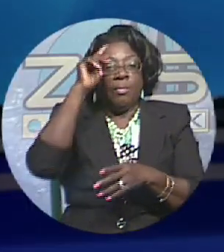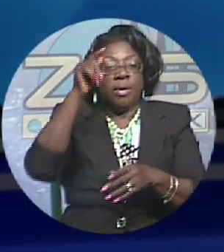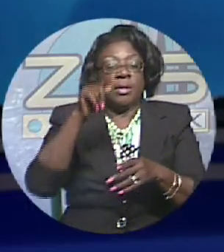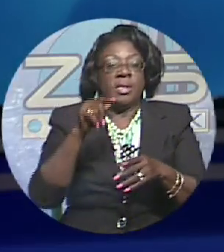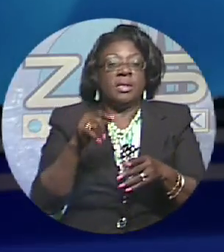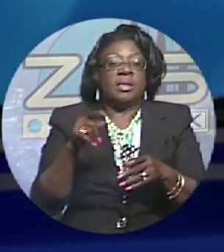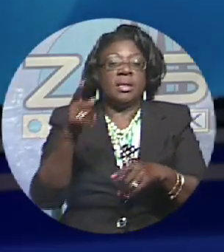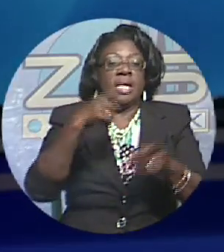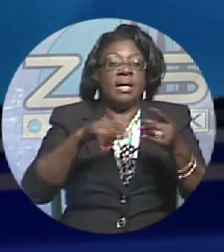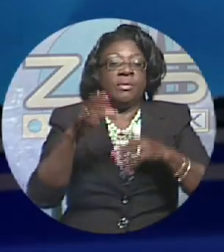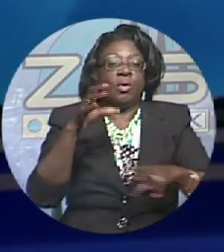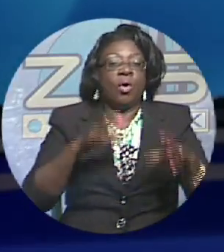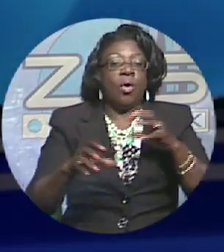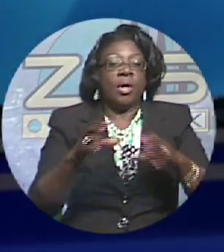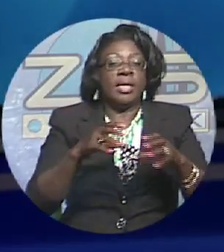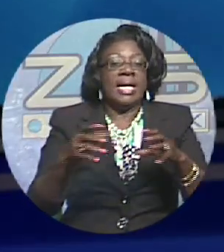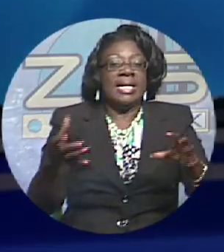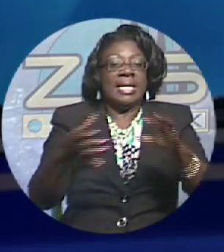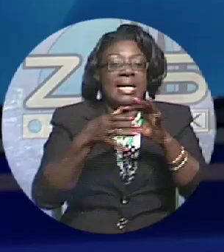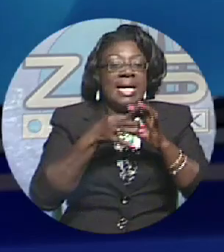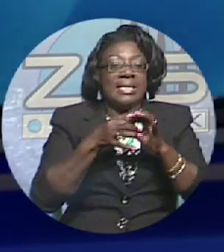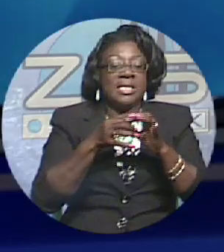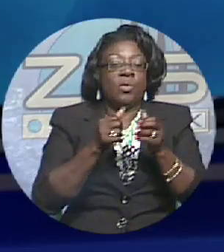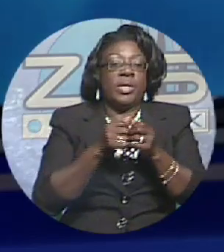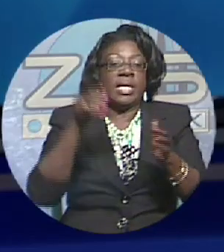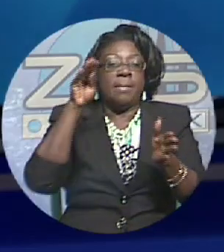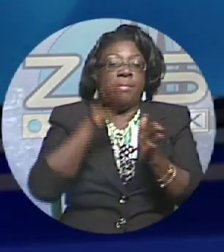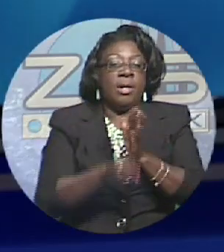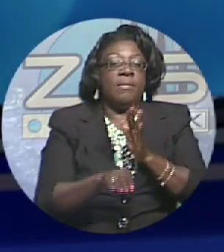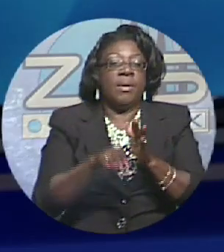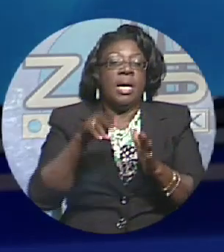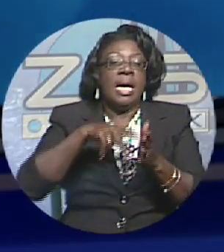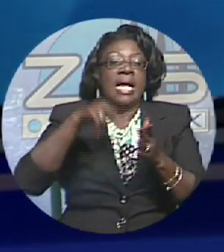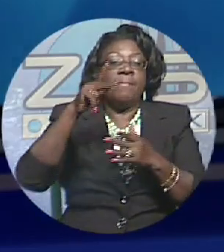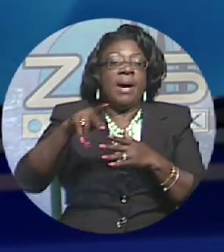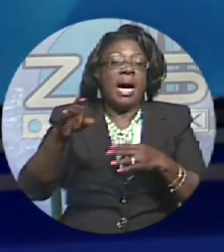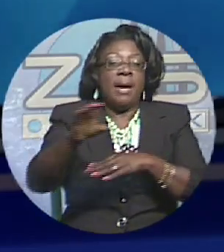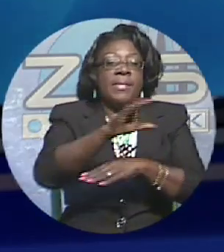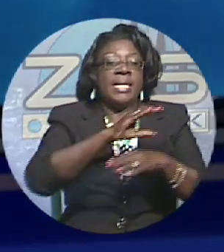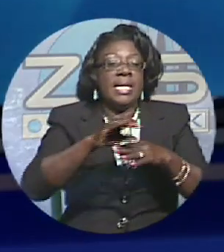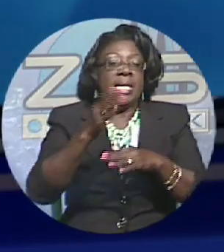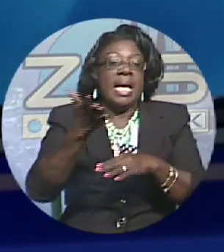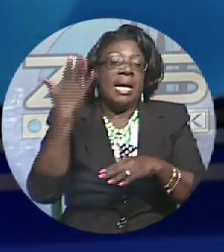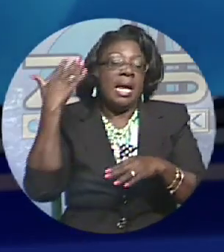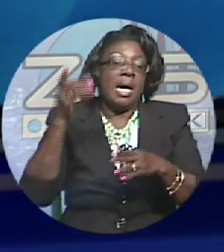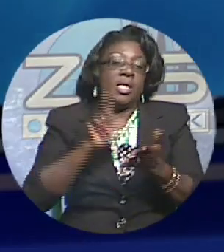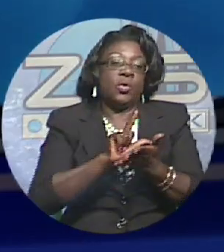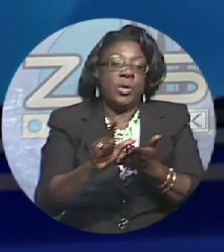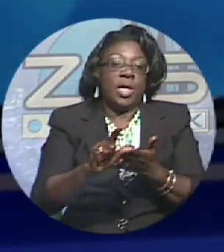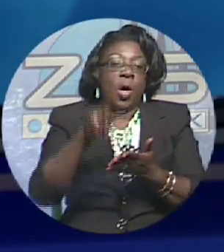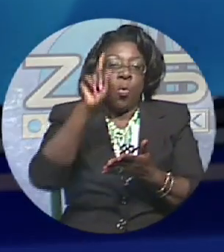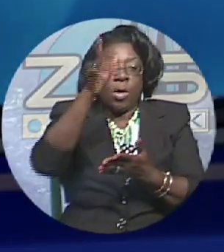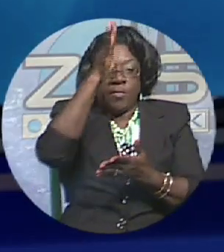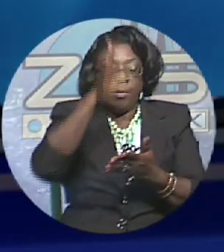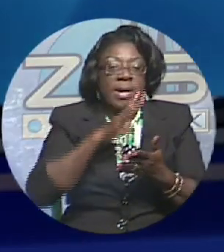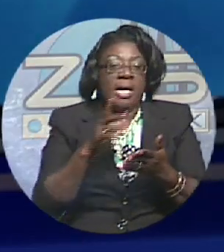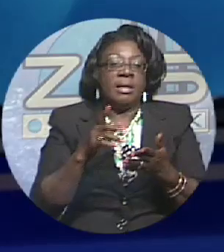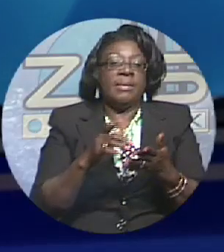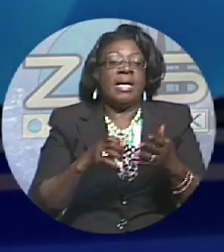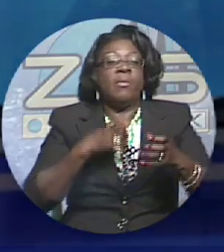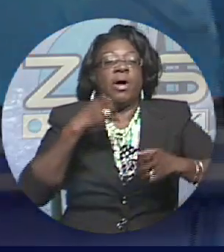court in connection with that murder in Palm Key last week. Jimmy DeSwain was there and tells us one of the men became very emotional.